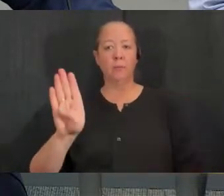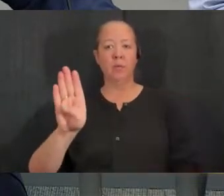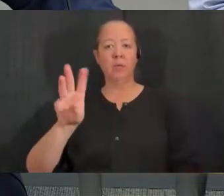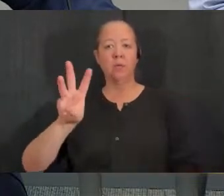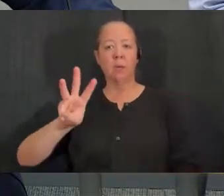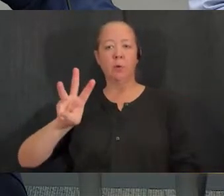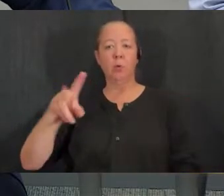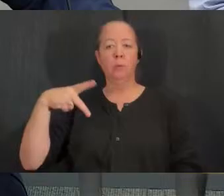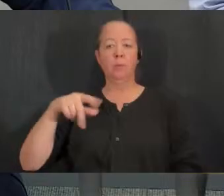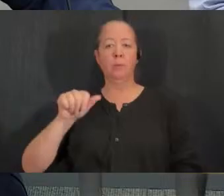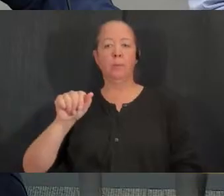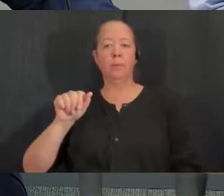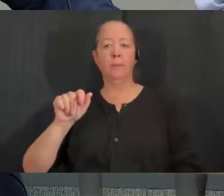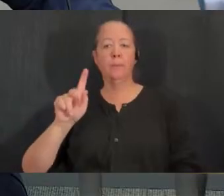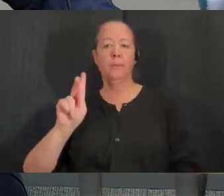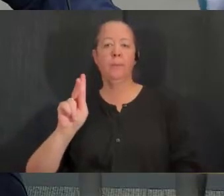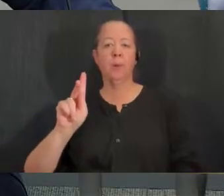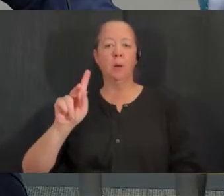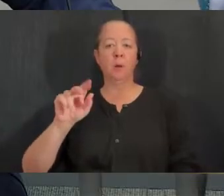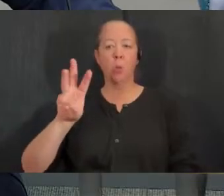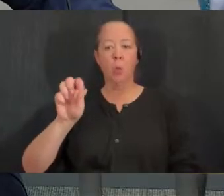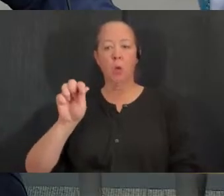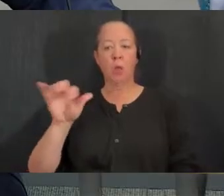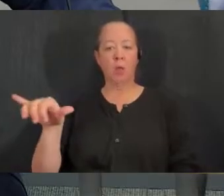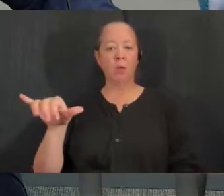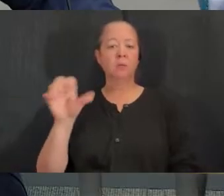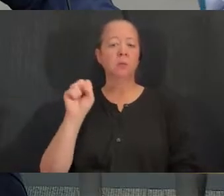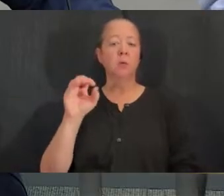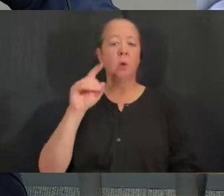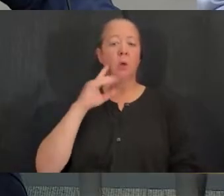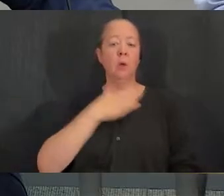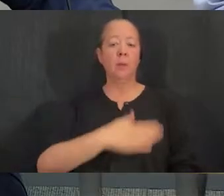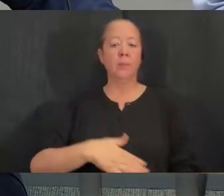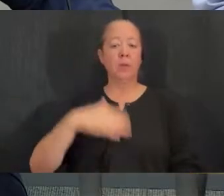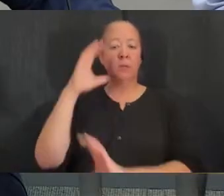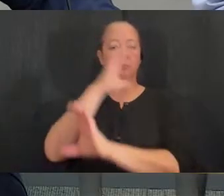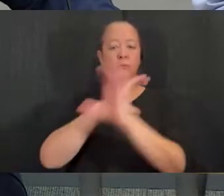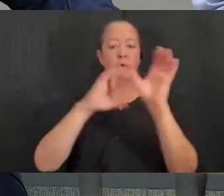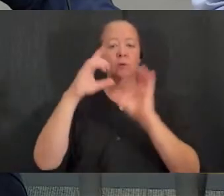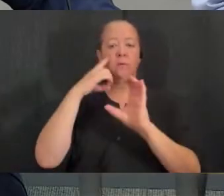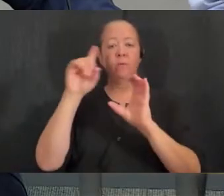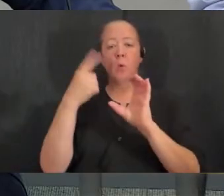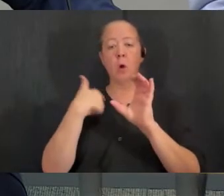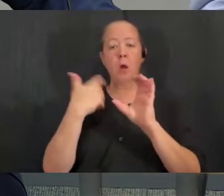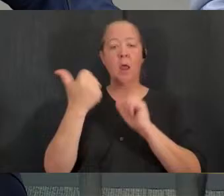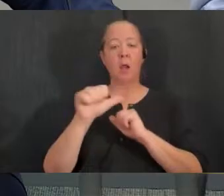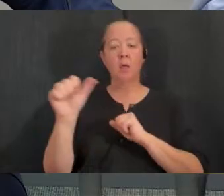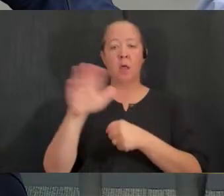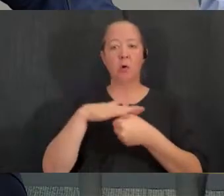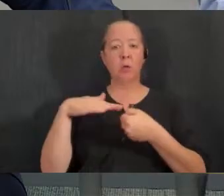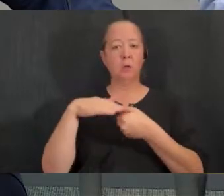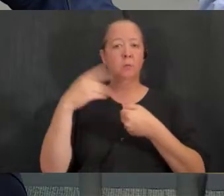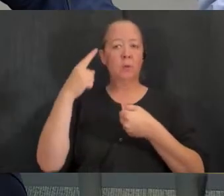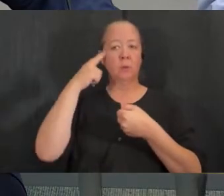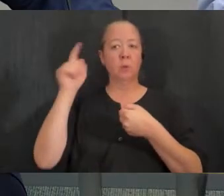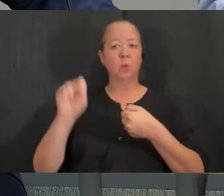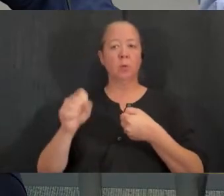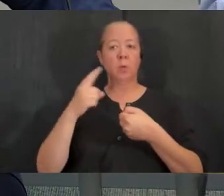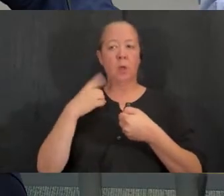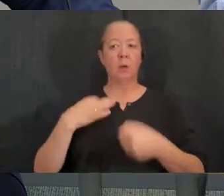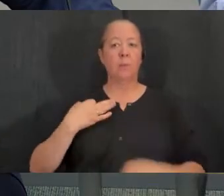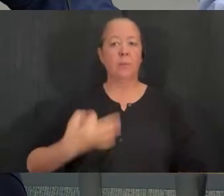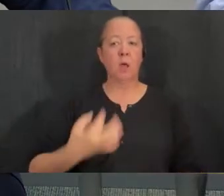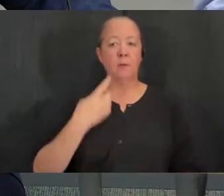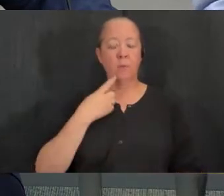may want in your ward that we can pay with CDBG in the future. And we'll let you know if we can apply for them and